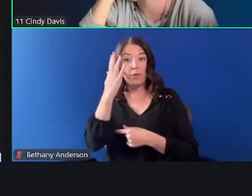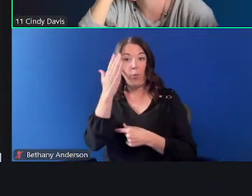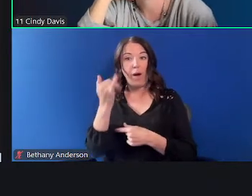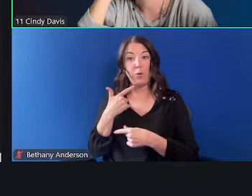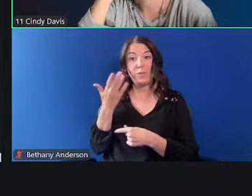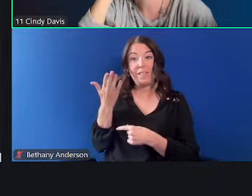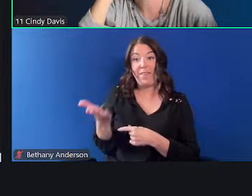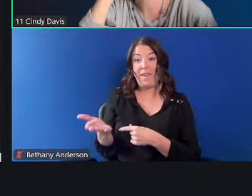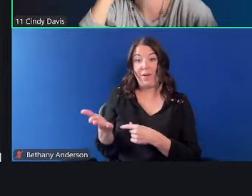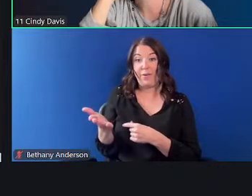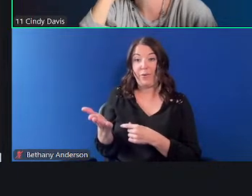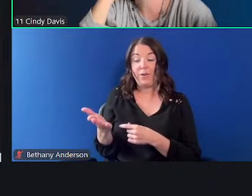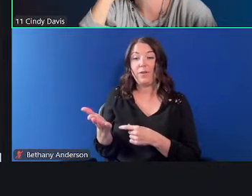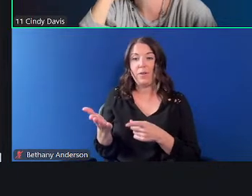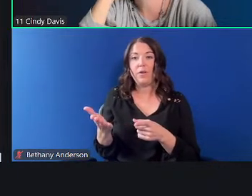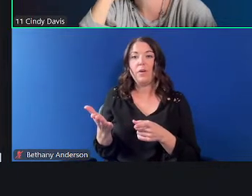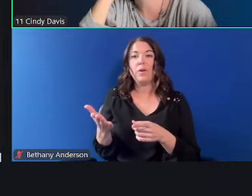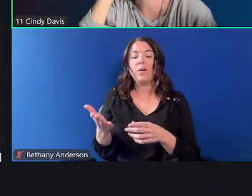that